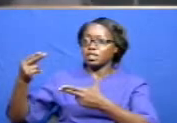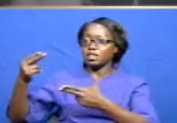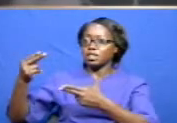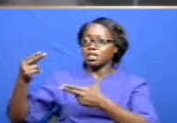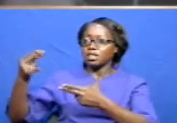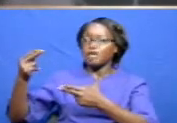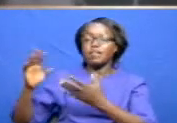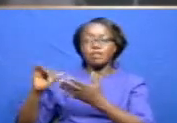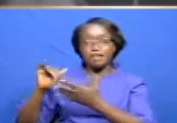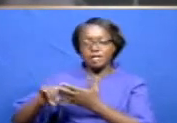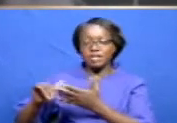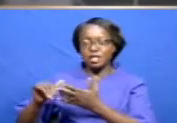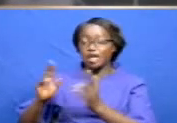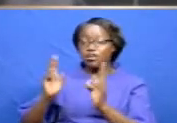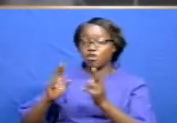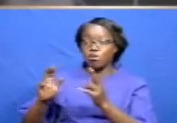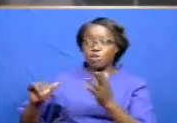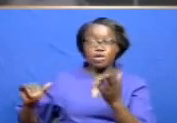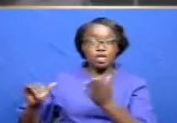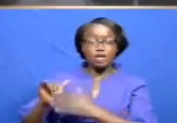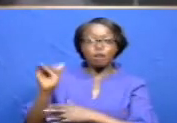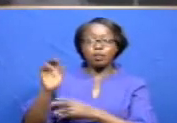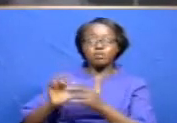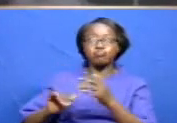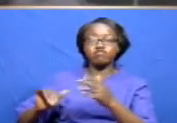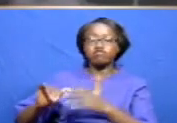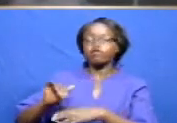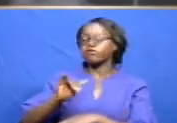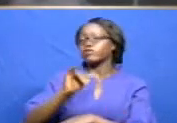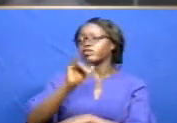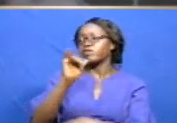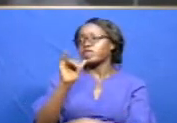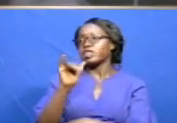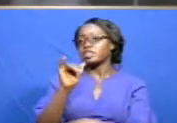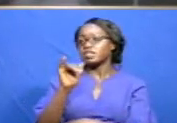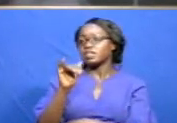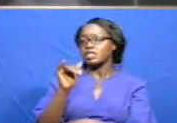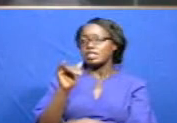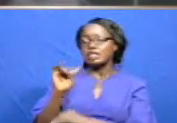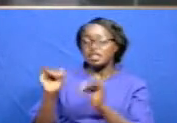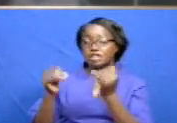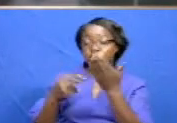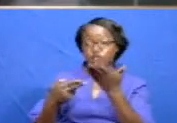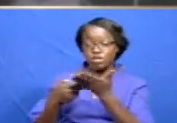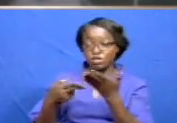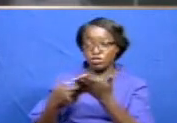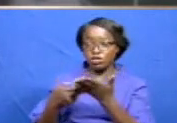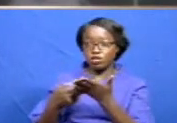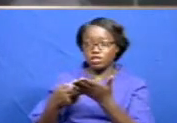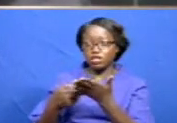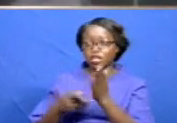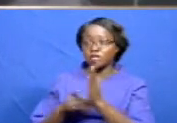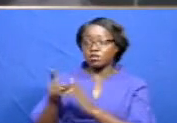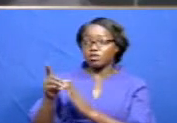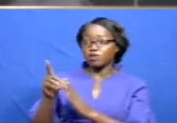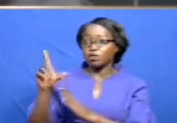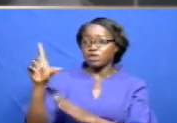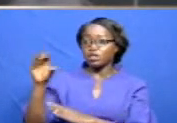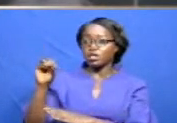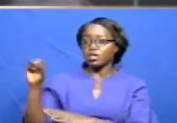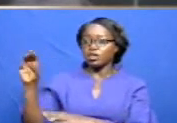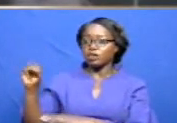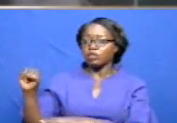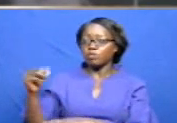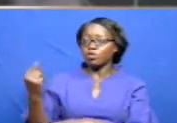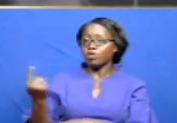flies. Those are aerial base stations, right? And they are very unique technology developed by Loon, and up to this point in time has